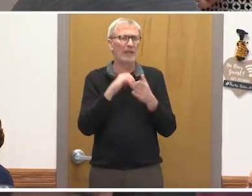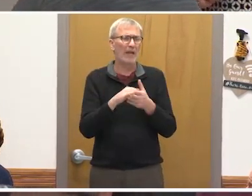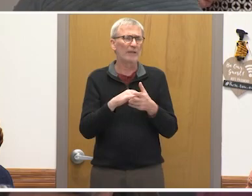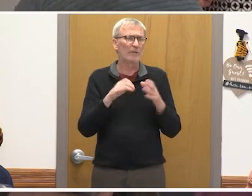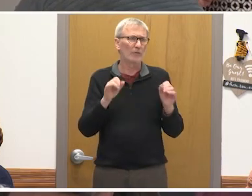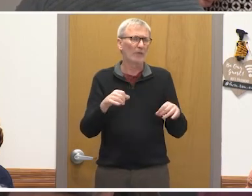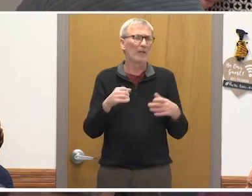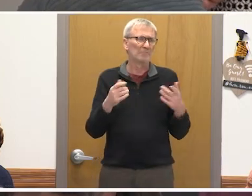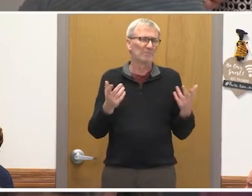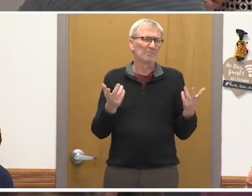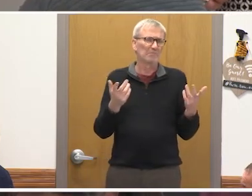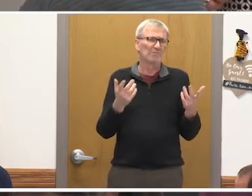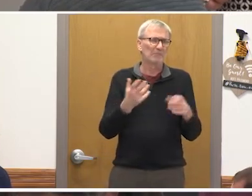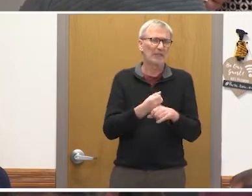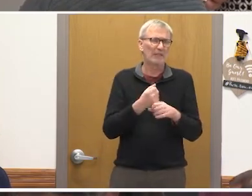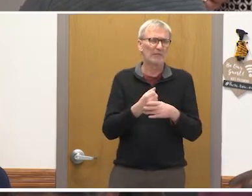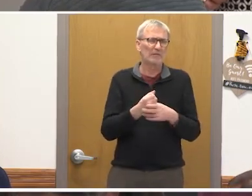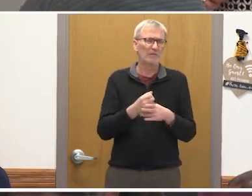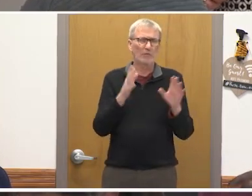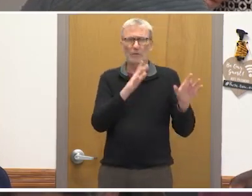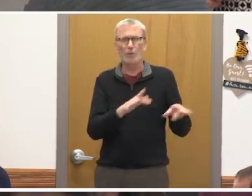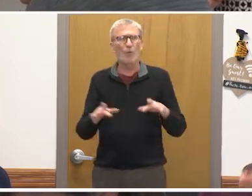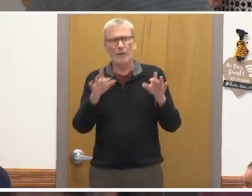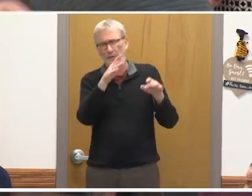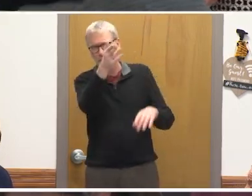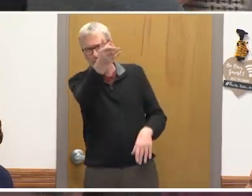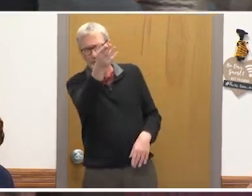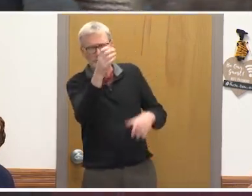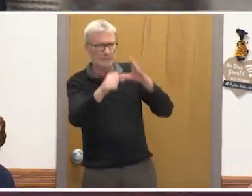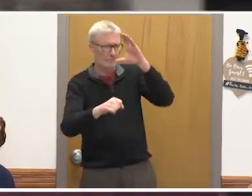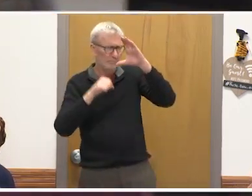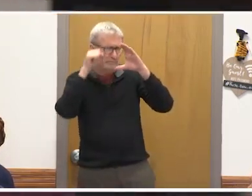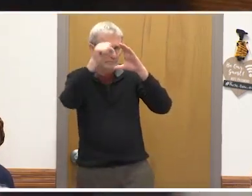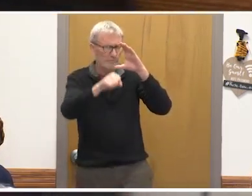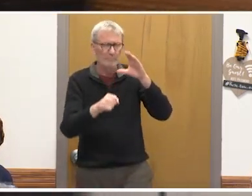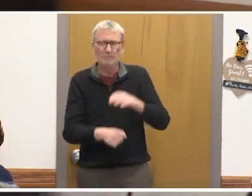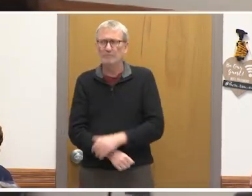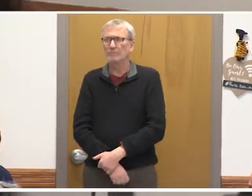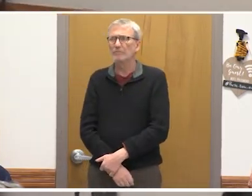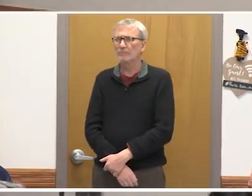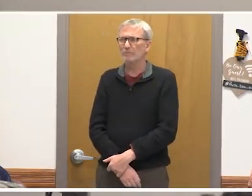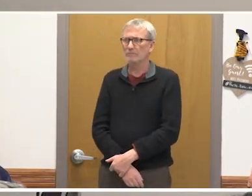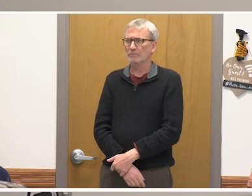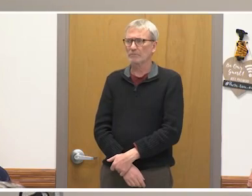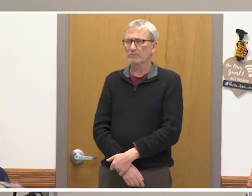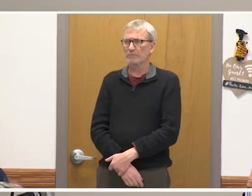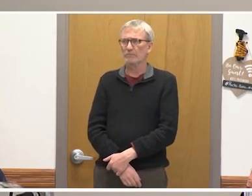well as the virtual recording that's happening right now. So you will.